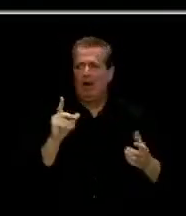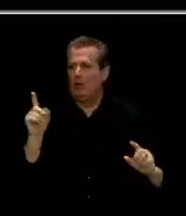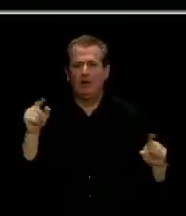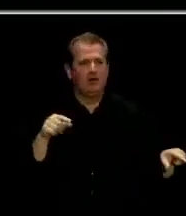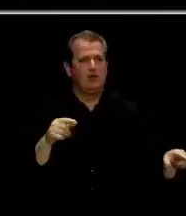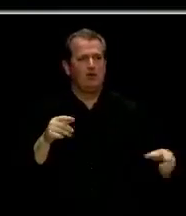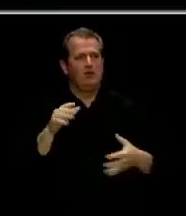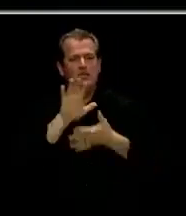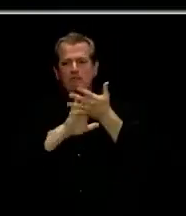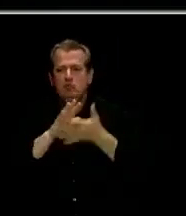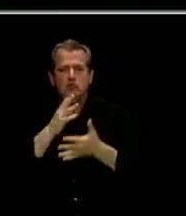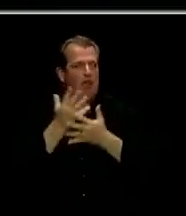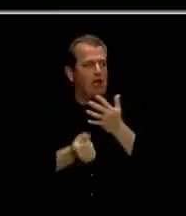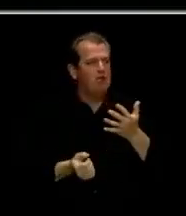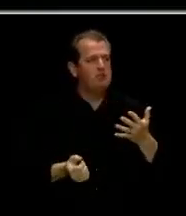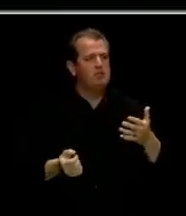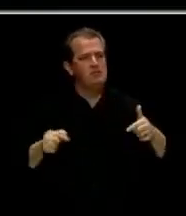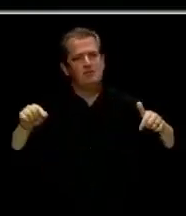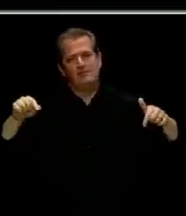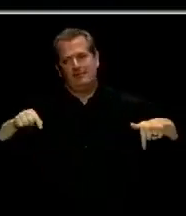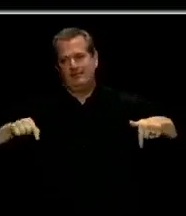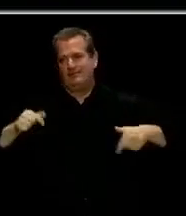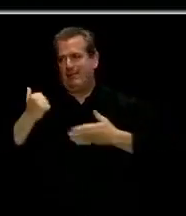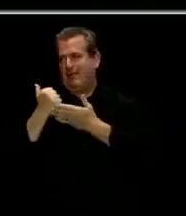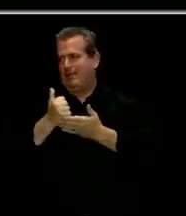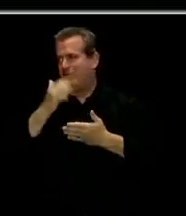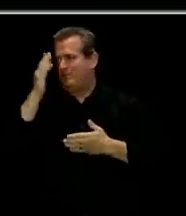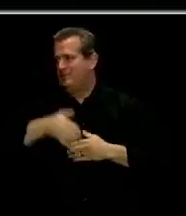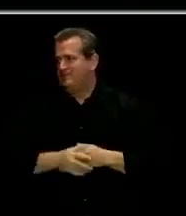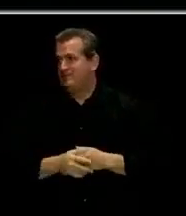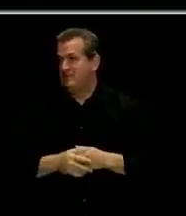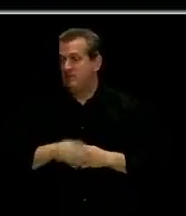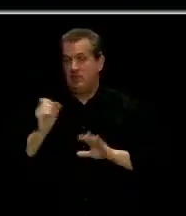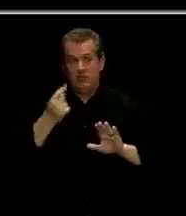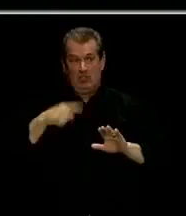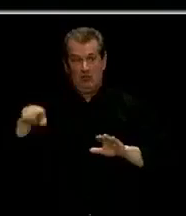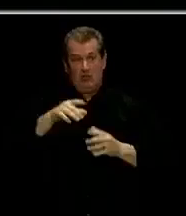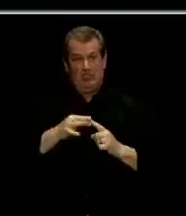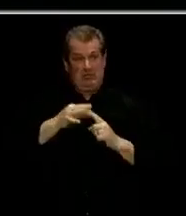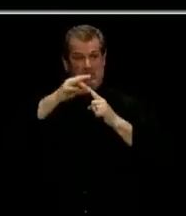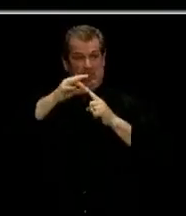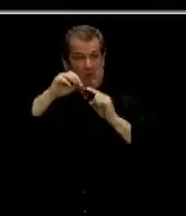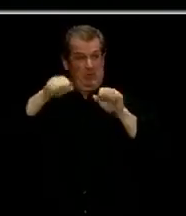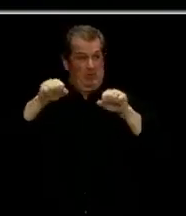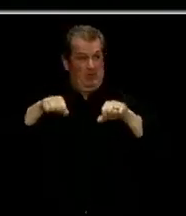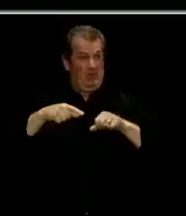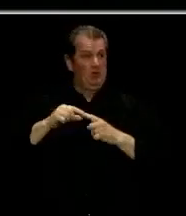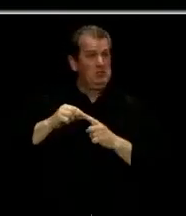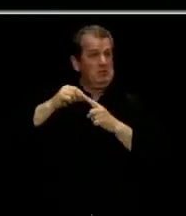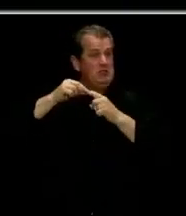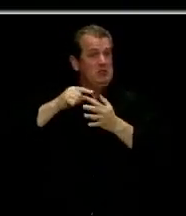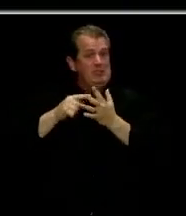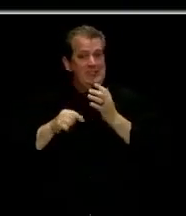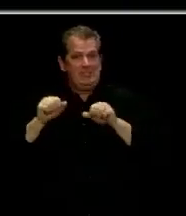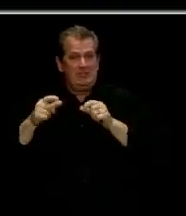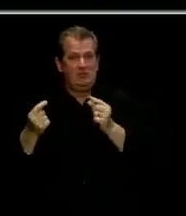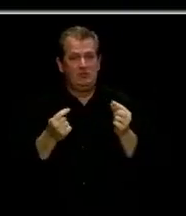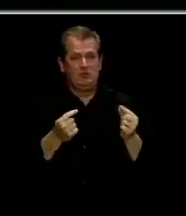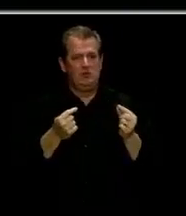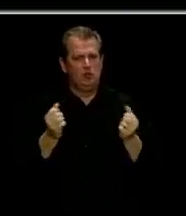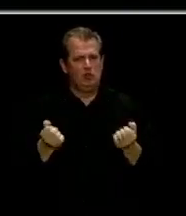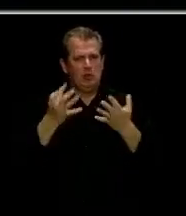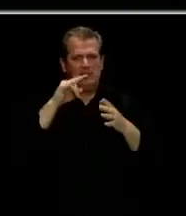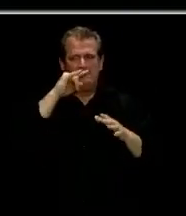turn to. So to the people with unique abilities who are here with us today, including so many